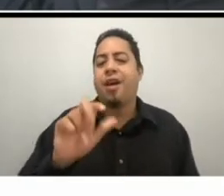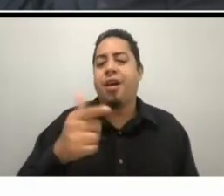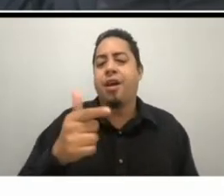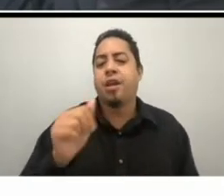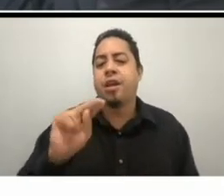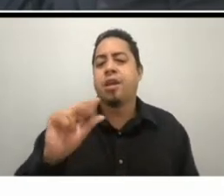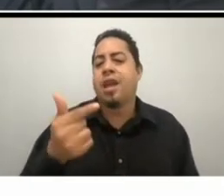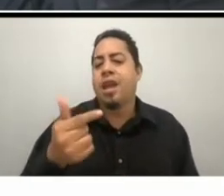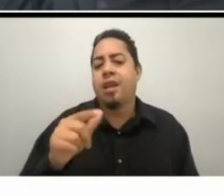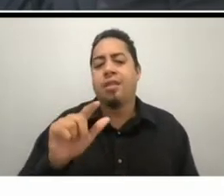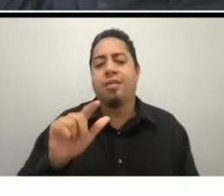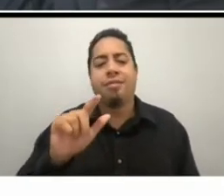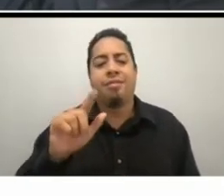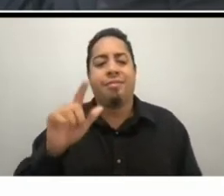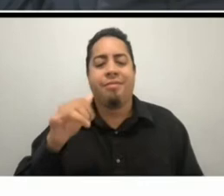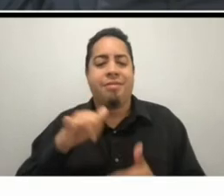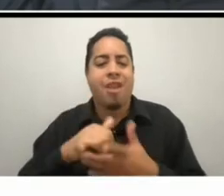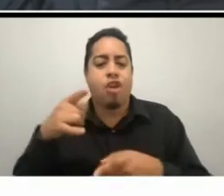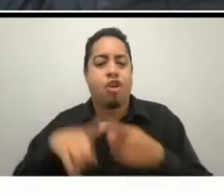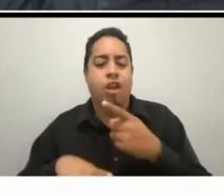this is a tragic parody.